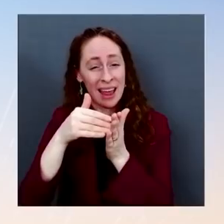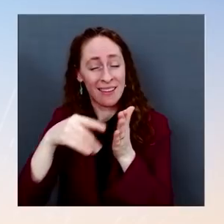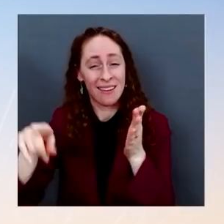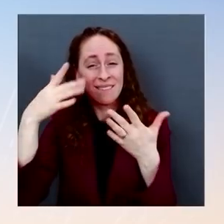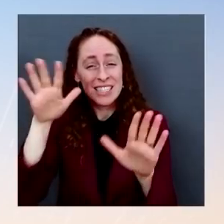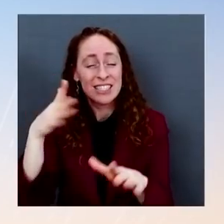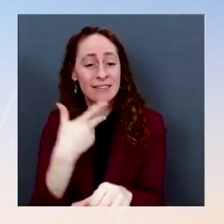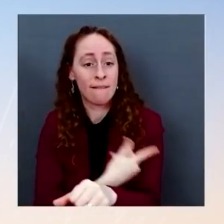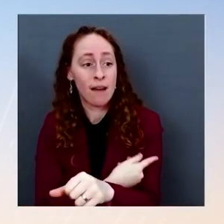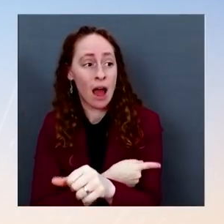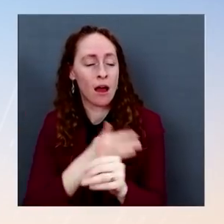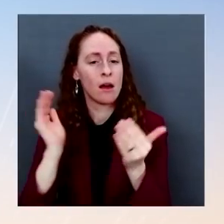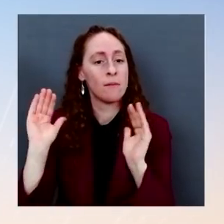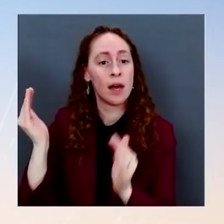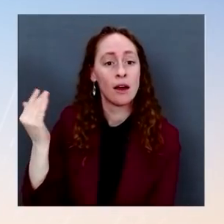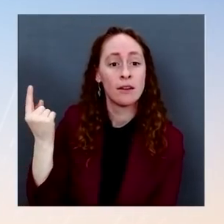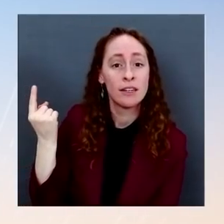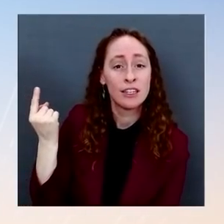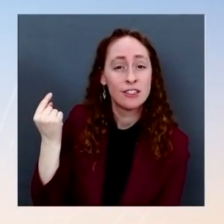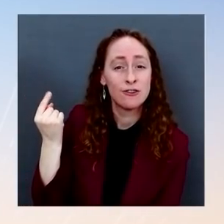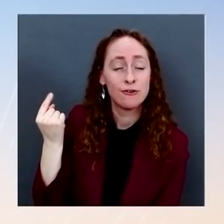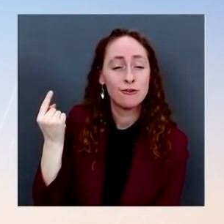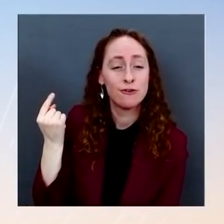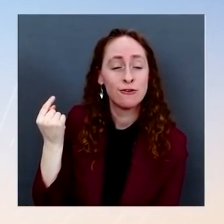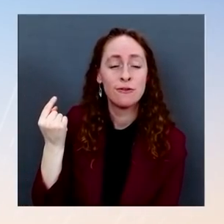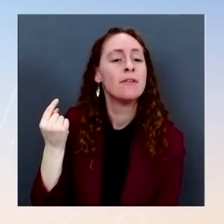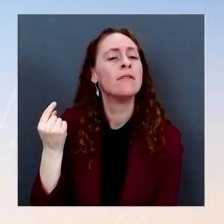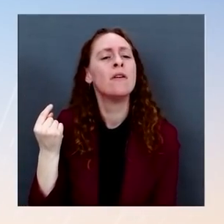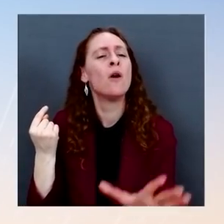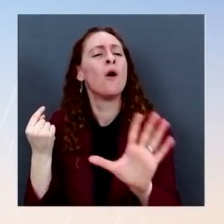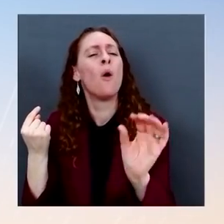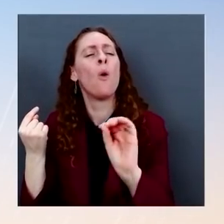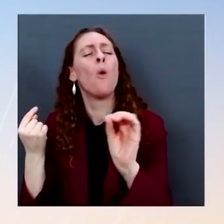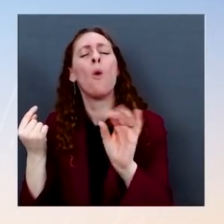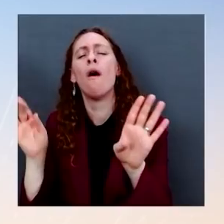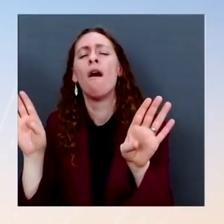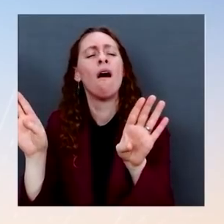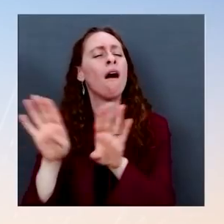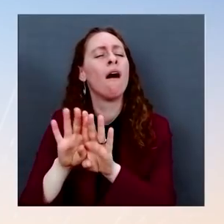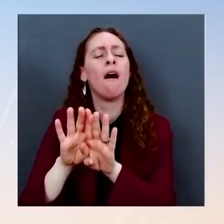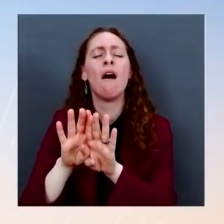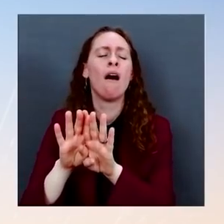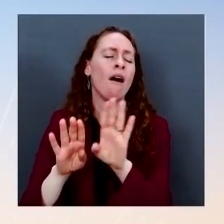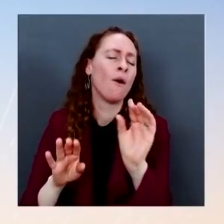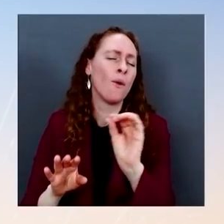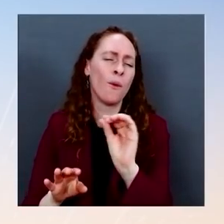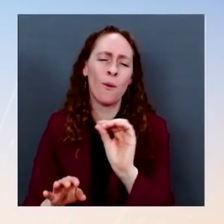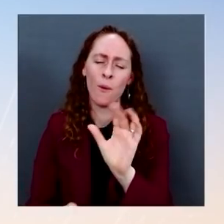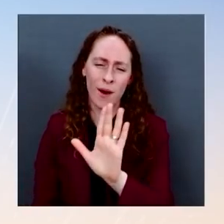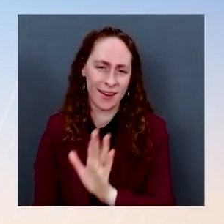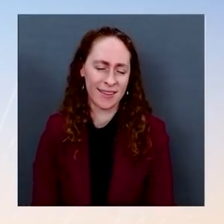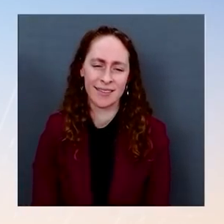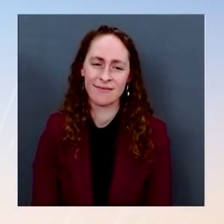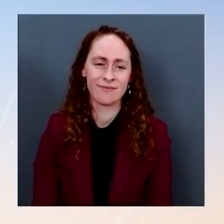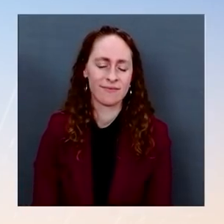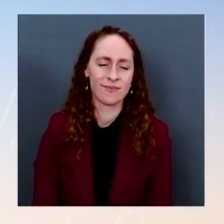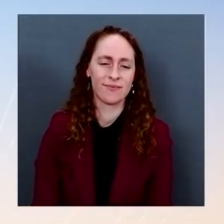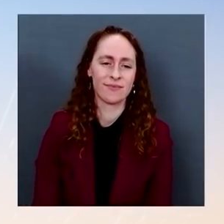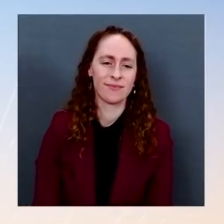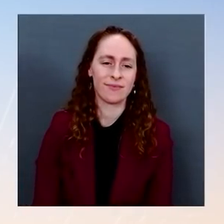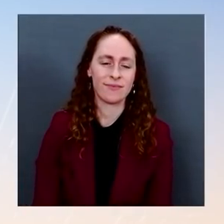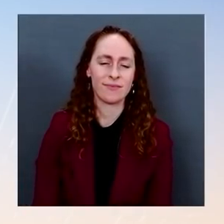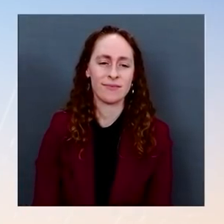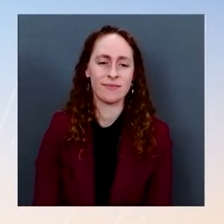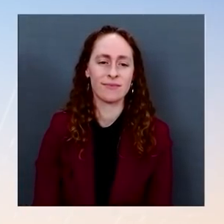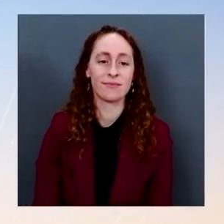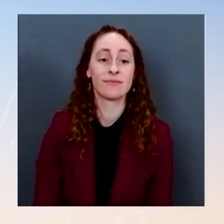that. I did not see the full context of the congresswoman's comments. But what I would say is that as we look back to the last